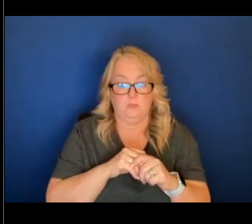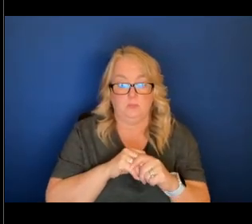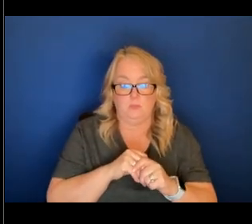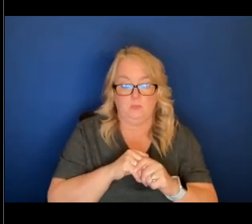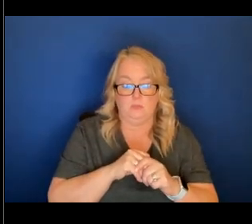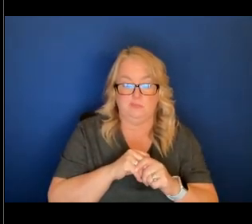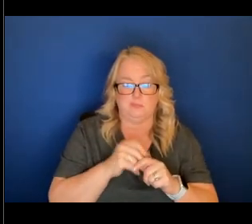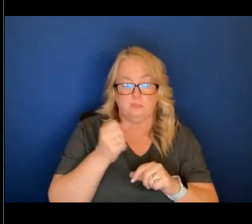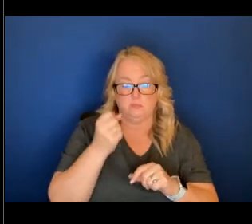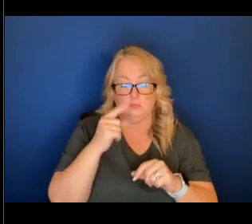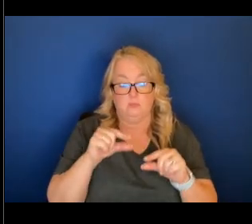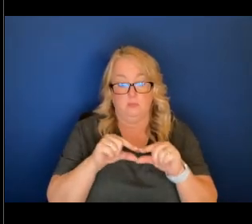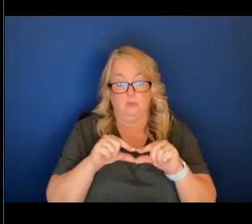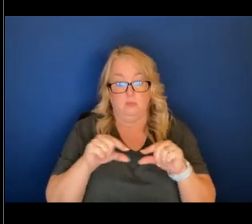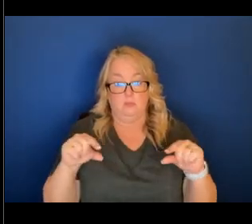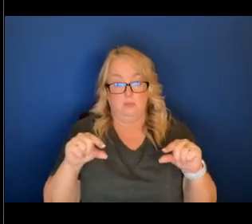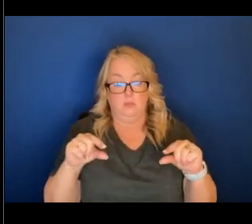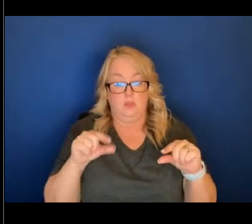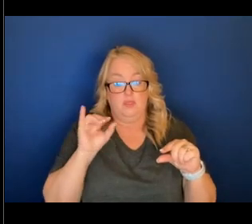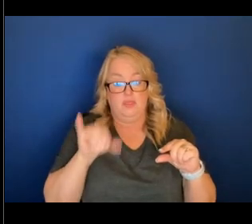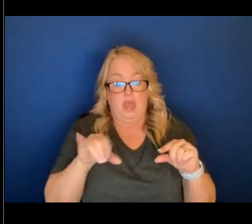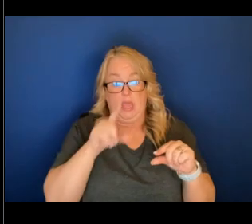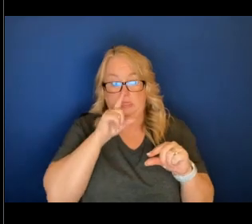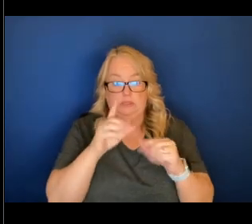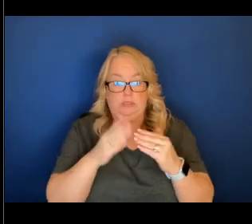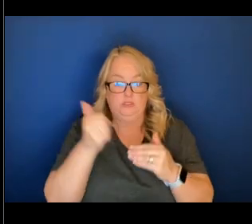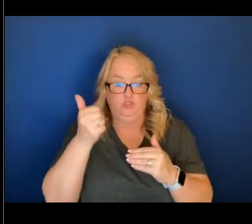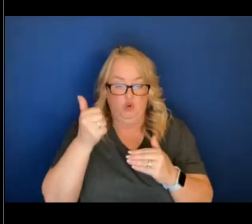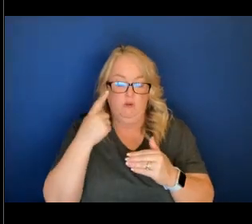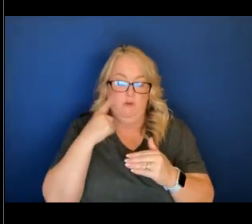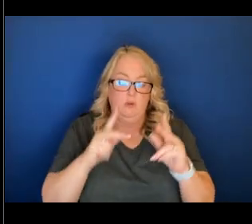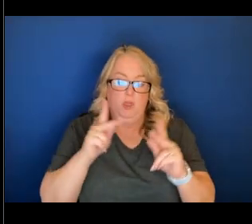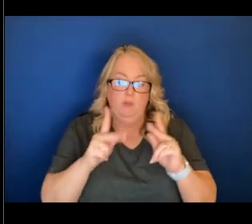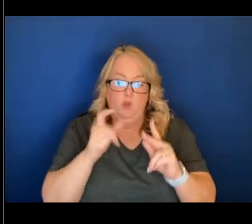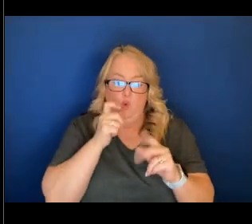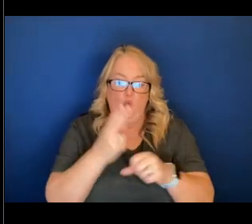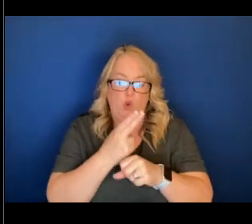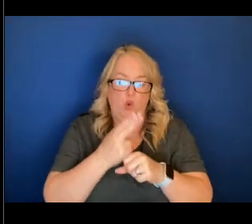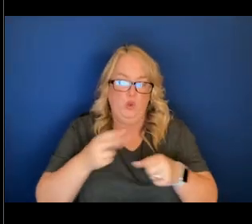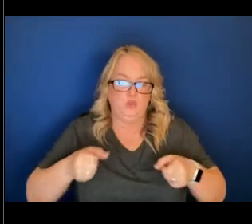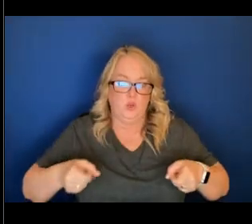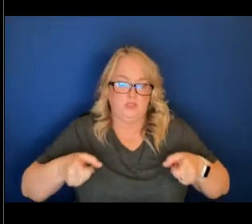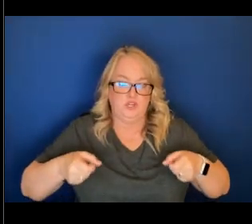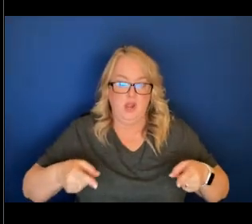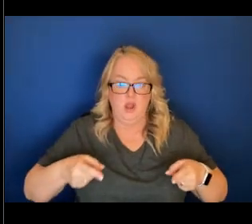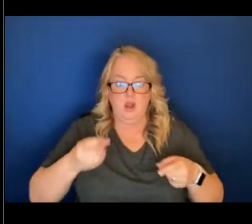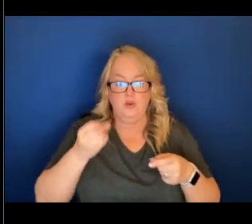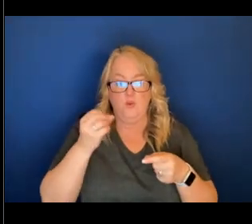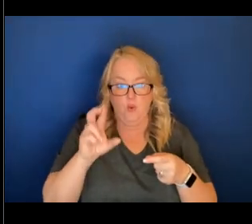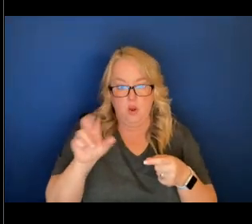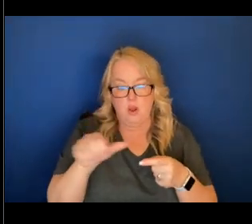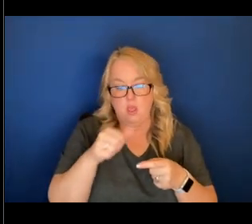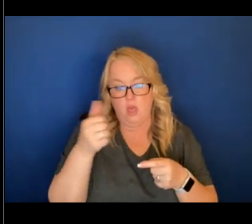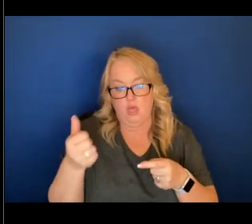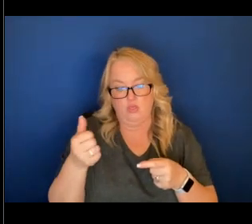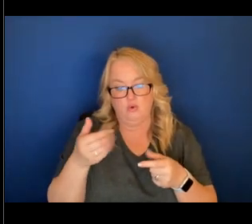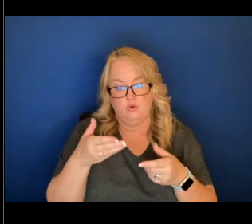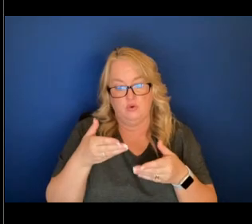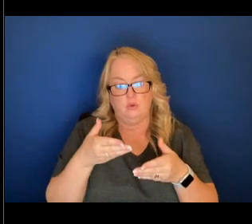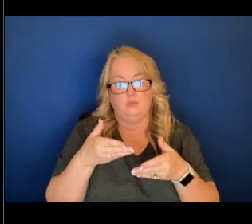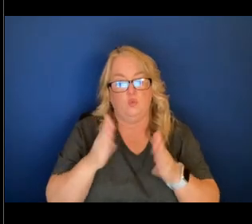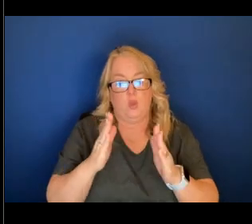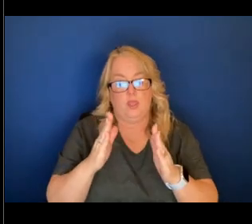The lower profile is easier for people who use wheelchairs and other mobility